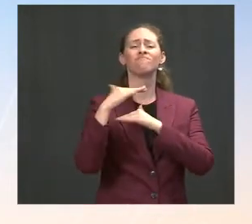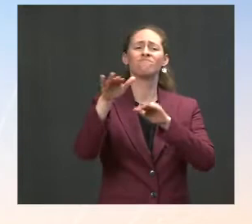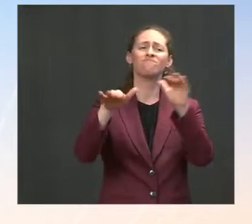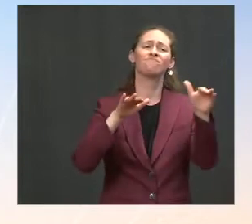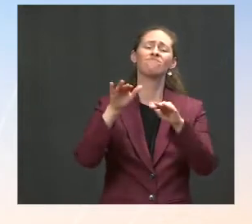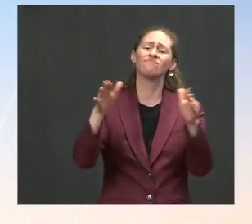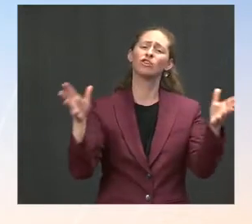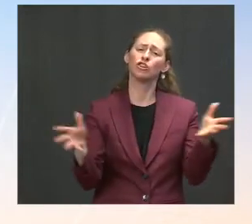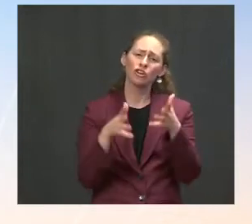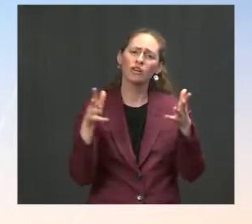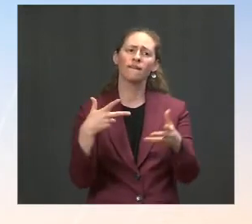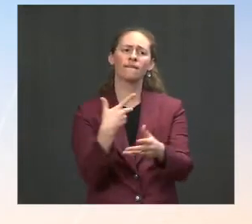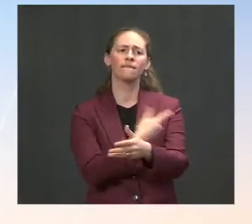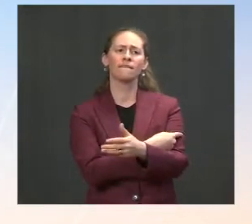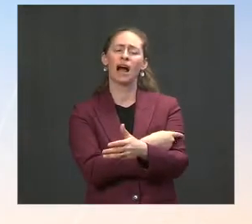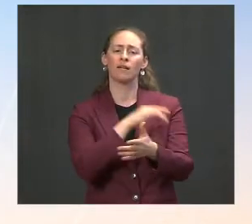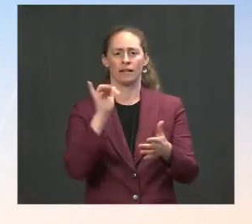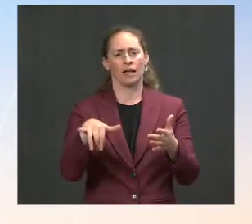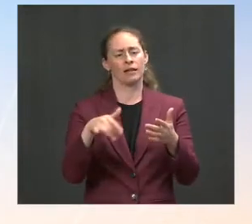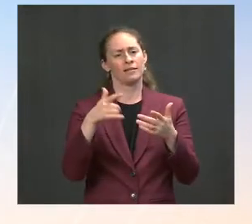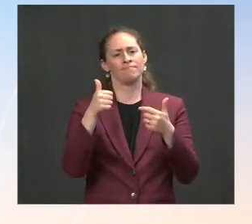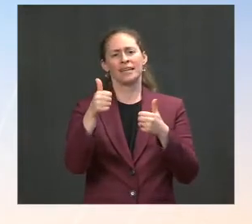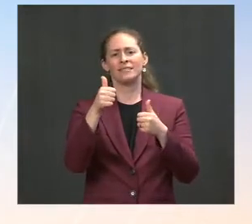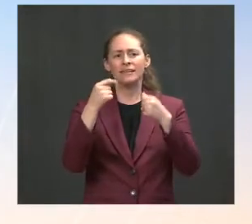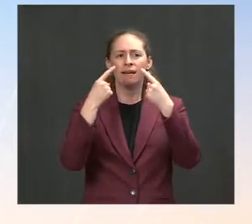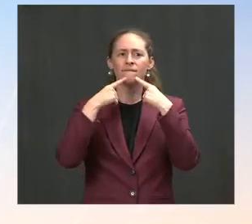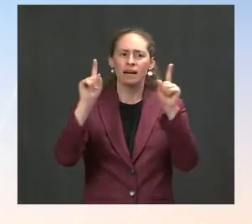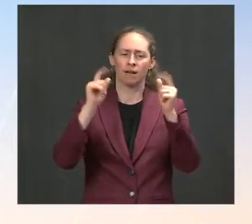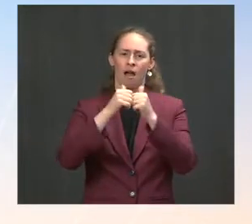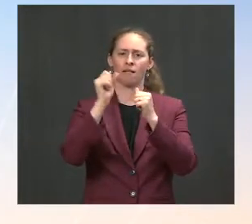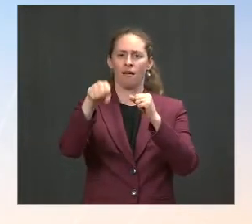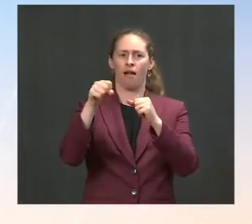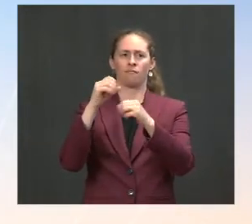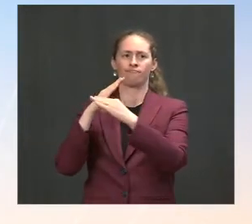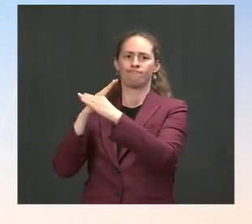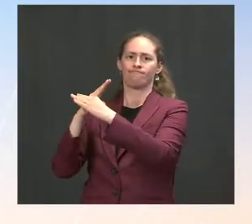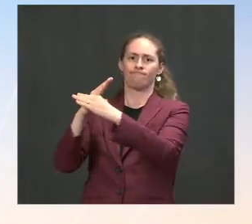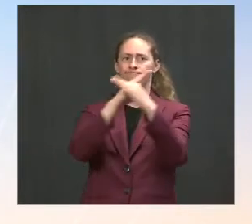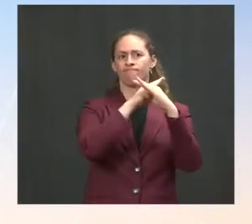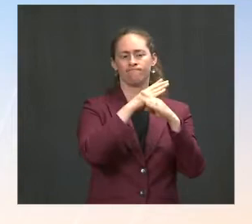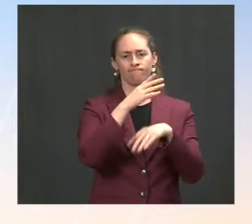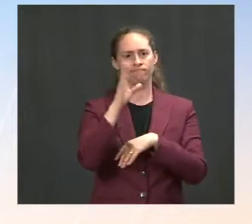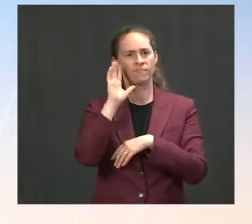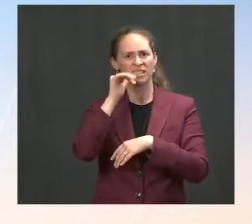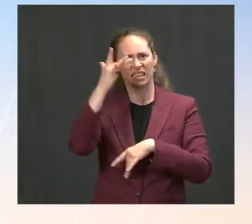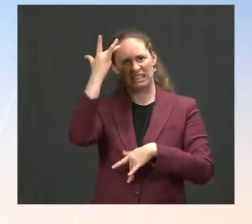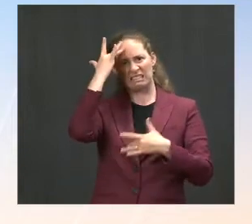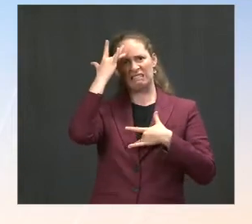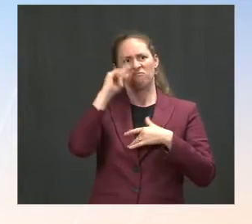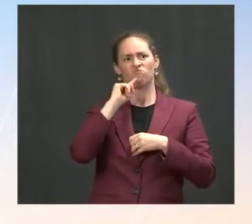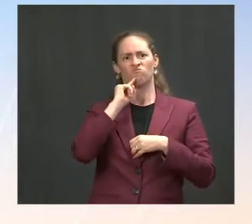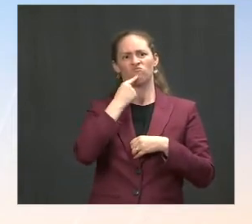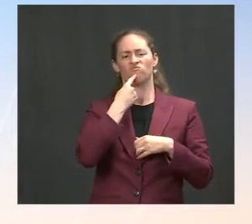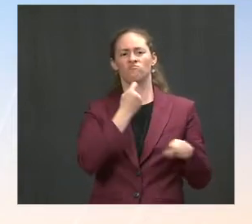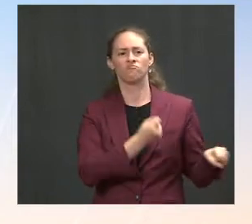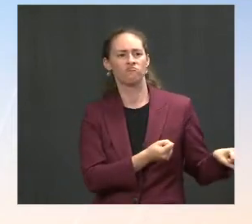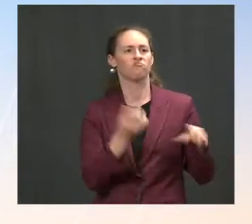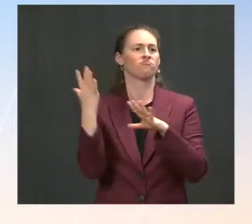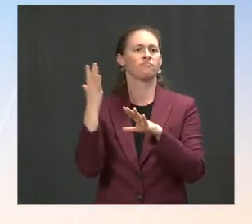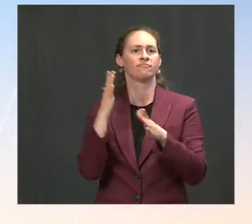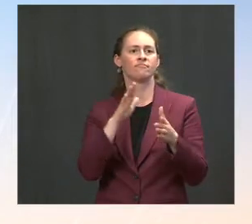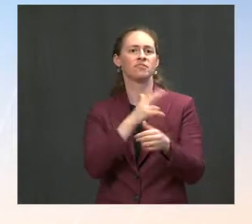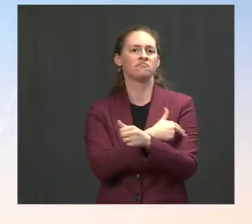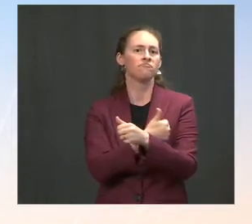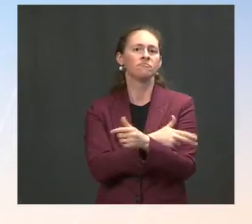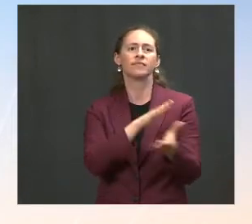it is incredibly effective in protecting them from serious illness, from death, from hospitalization, from the virus. That's